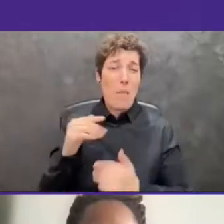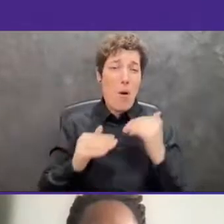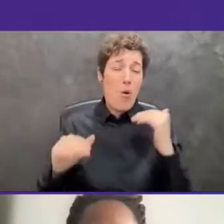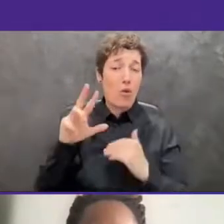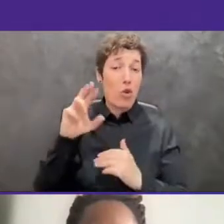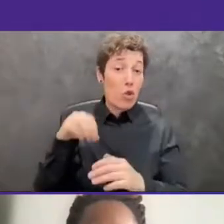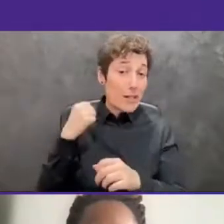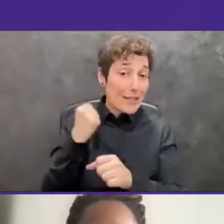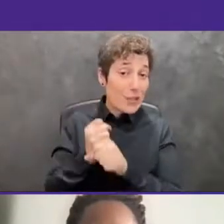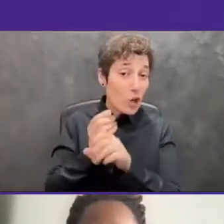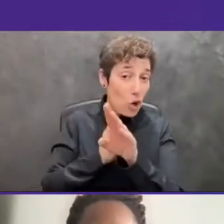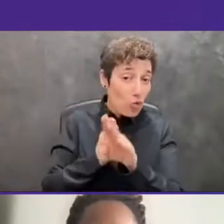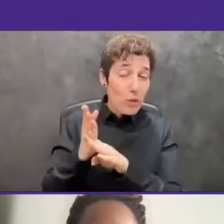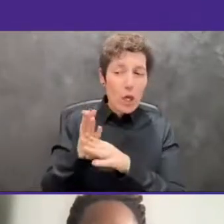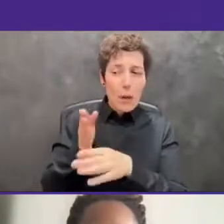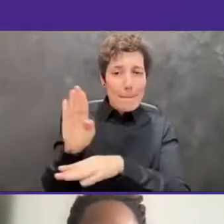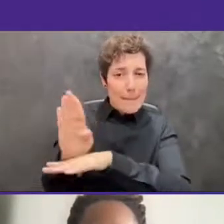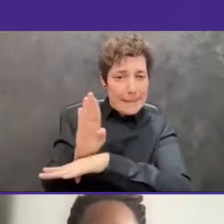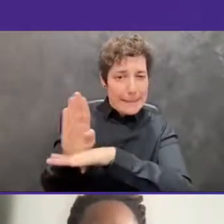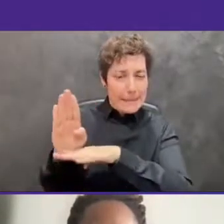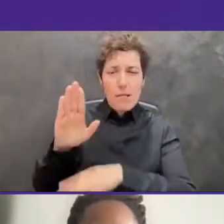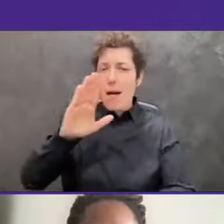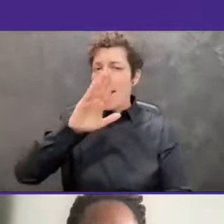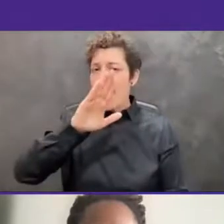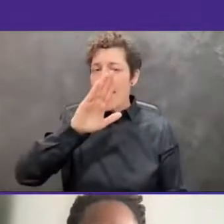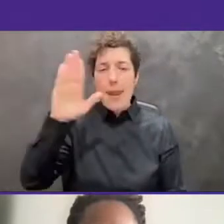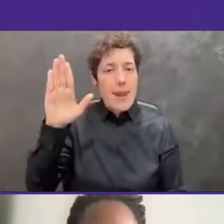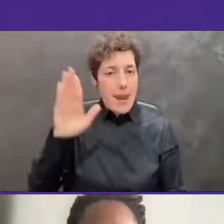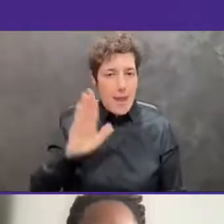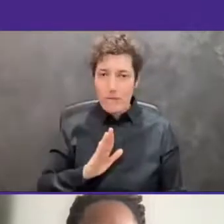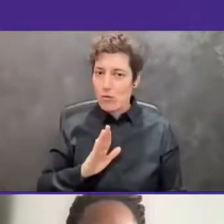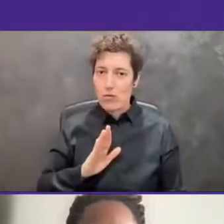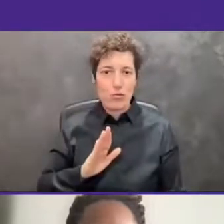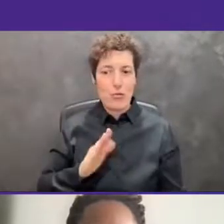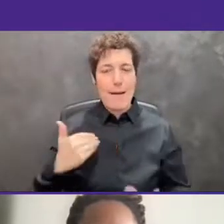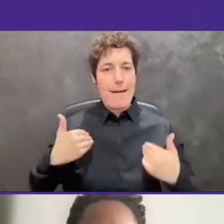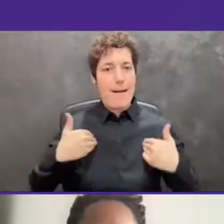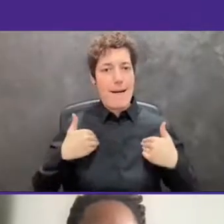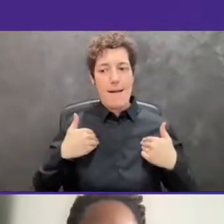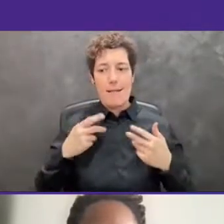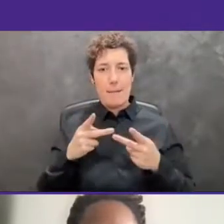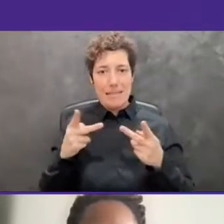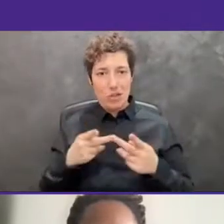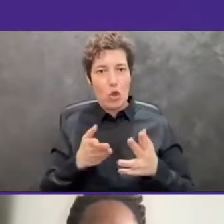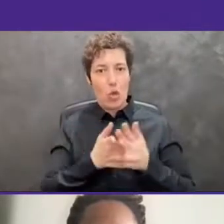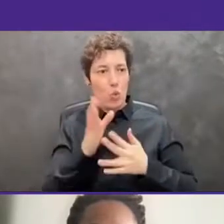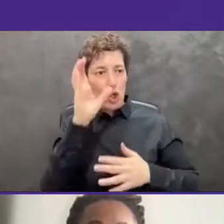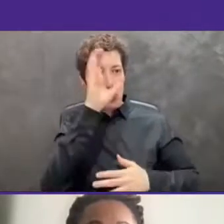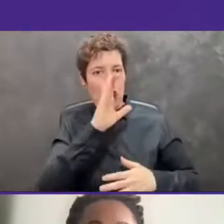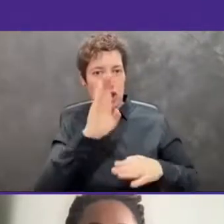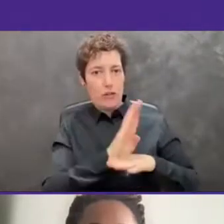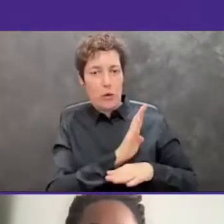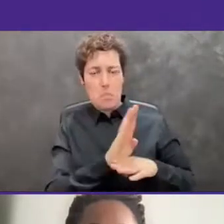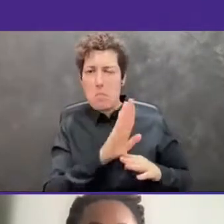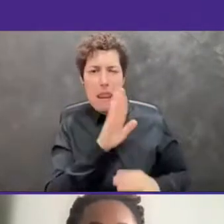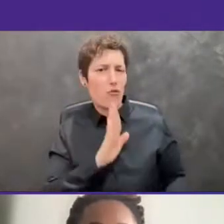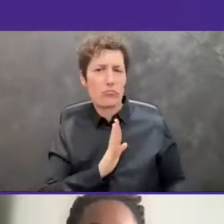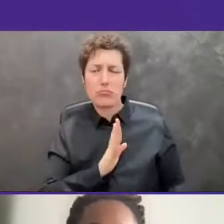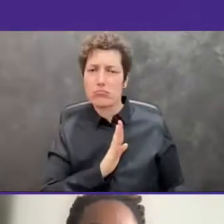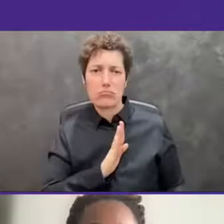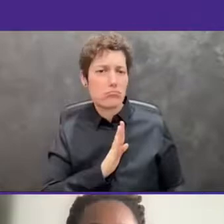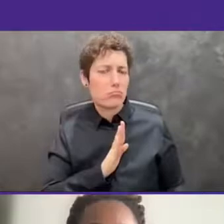year business career ever secured a position via a search firm. It's